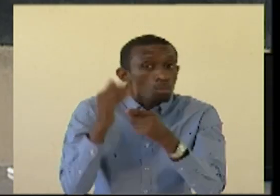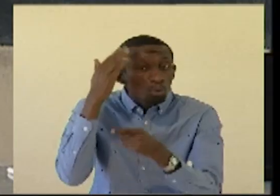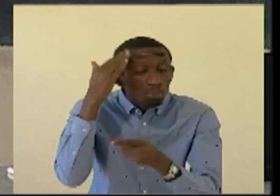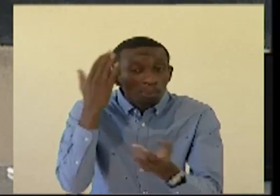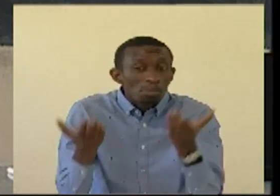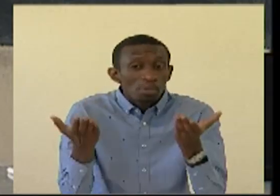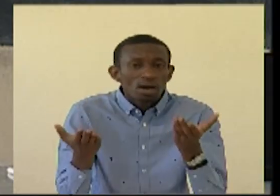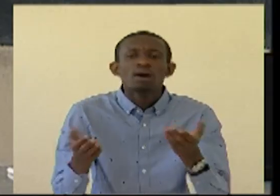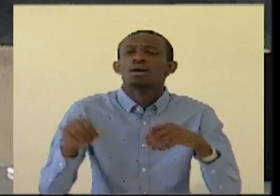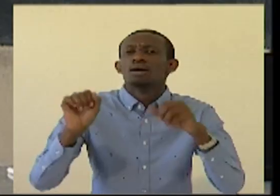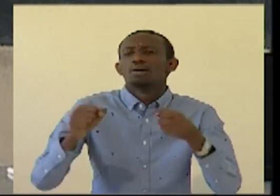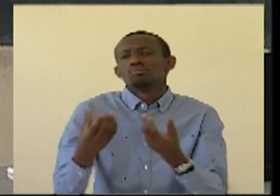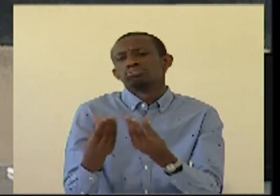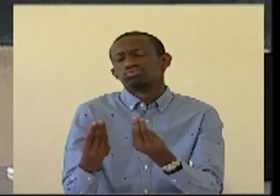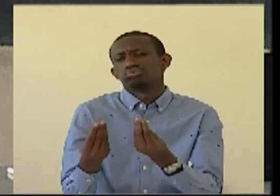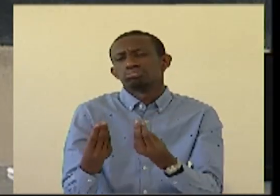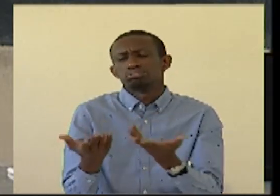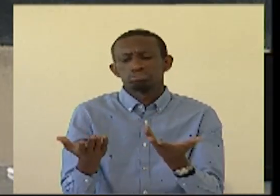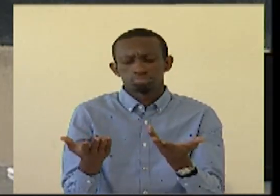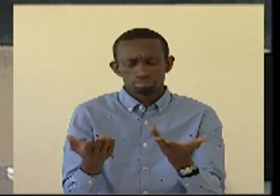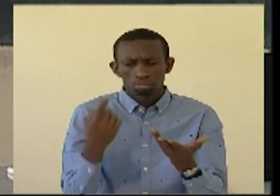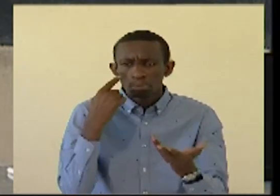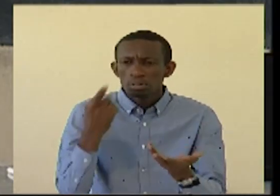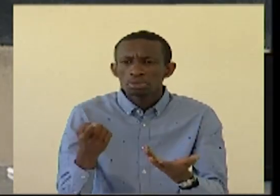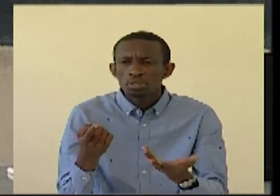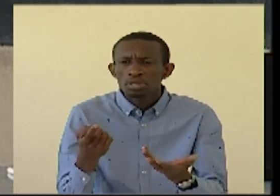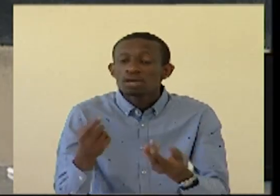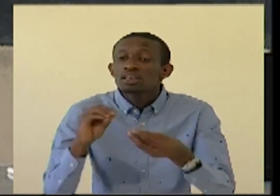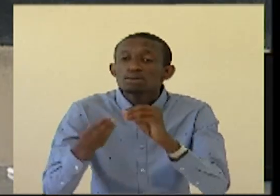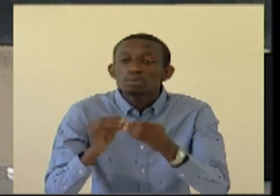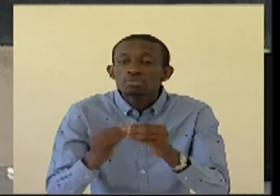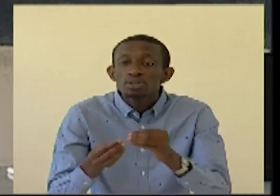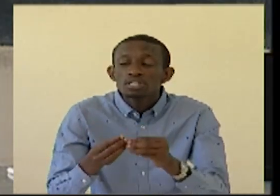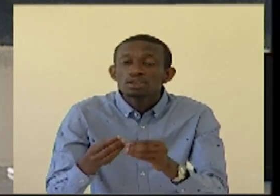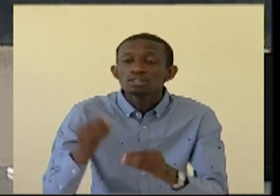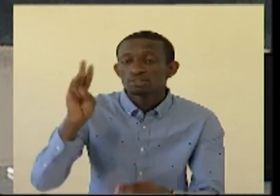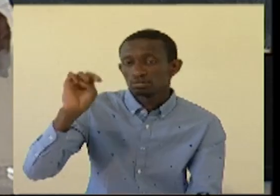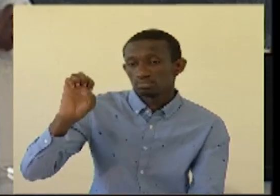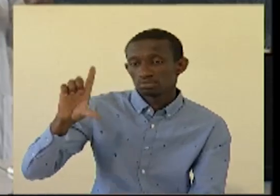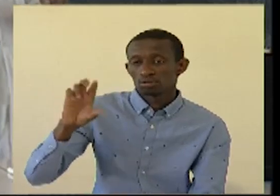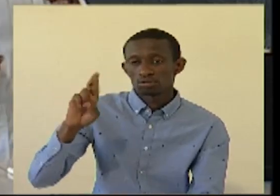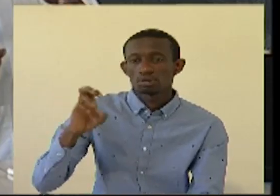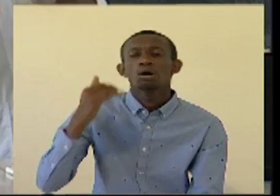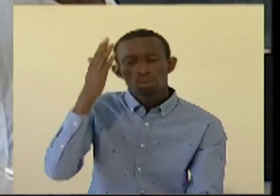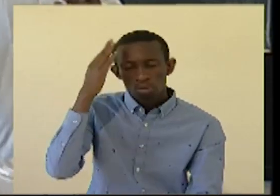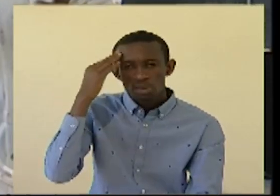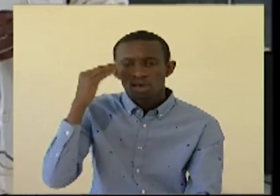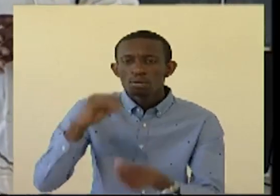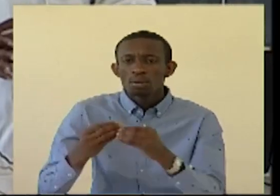the number of moles, you can determine the number of particles, the reacting particles. So it is